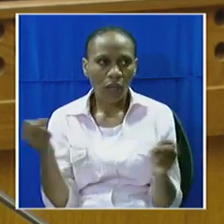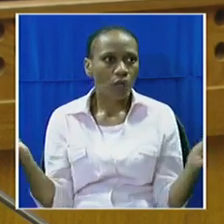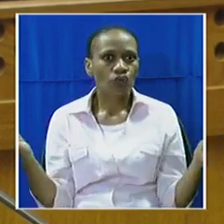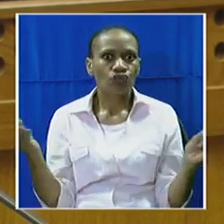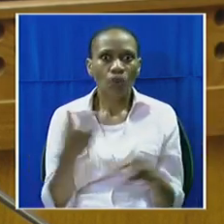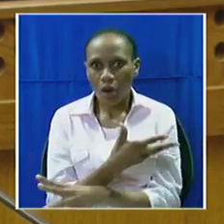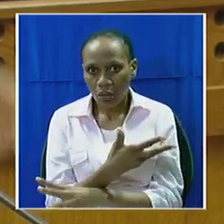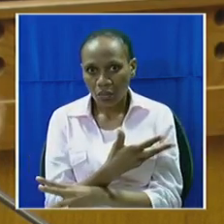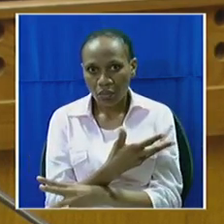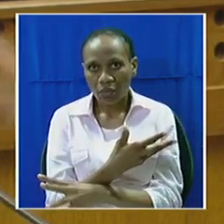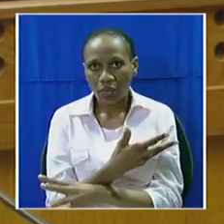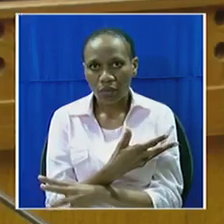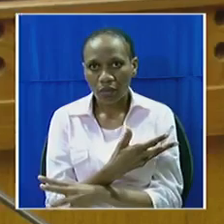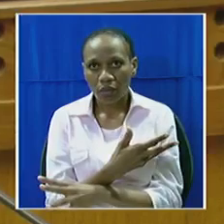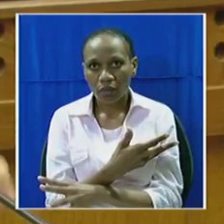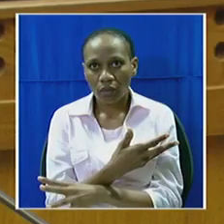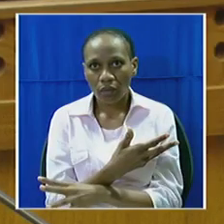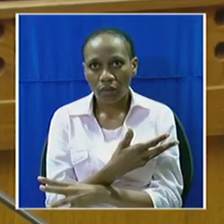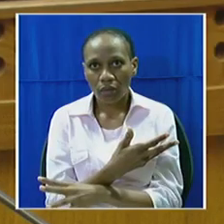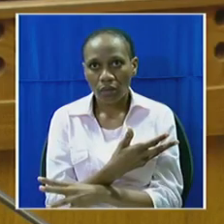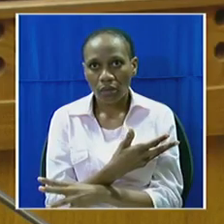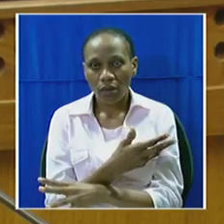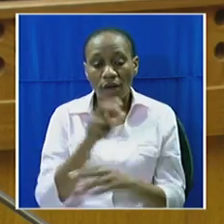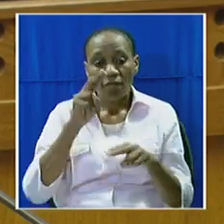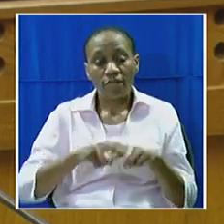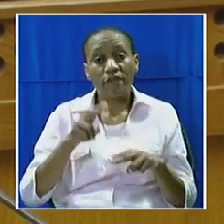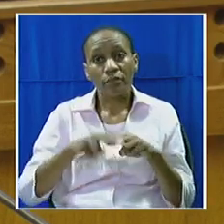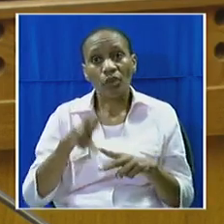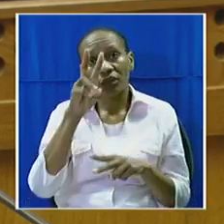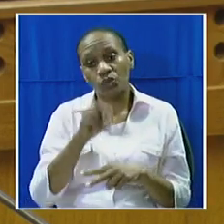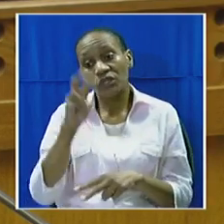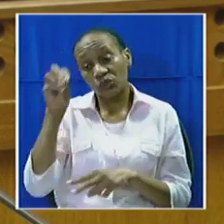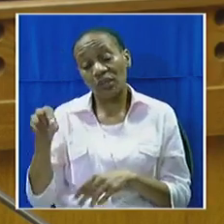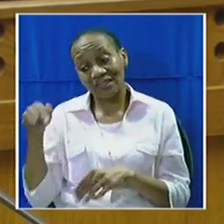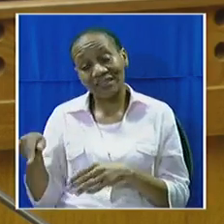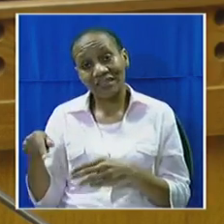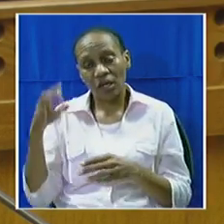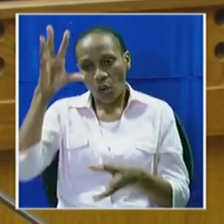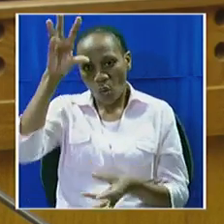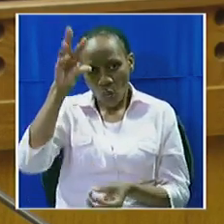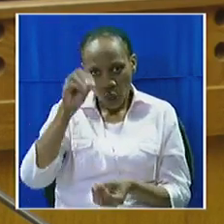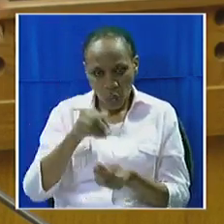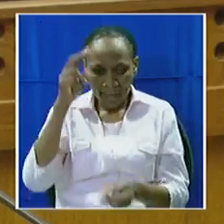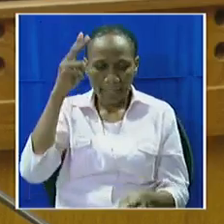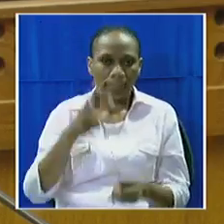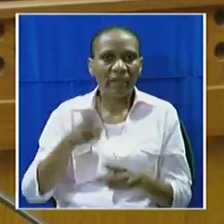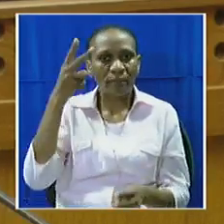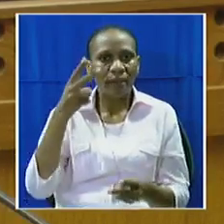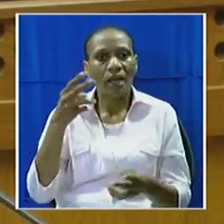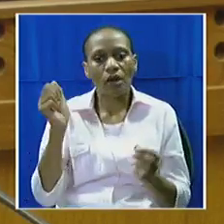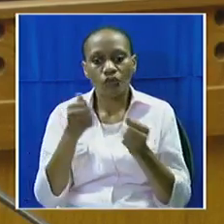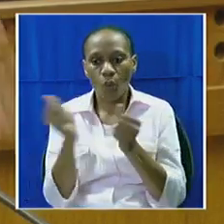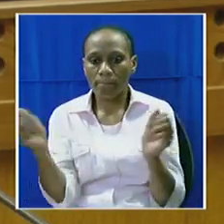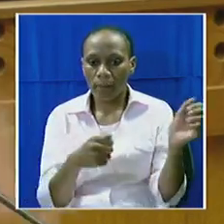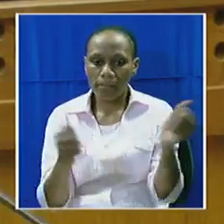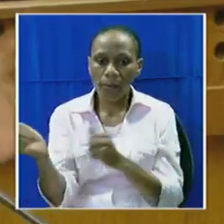alarming. As of the end of February 2020, the total permanent number of